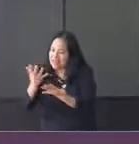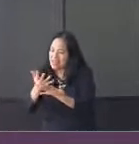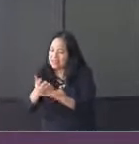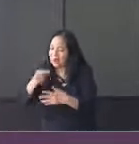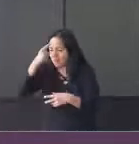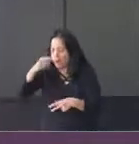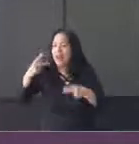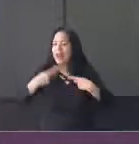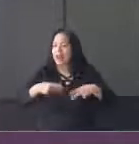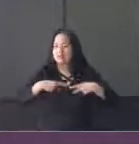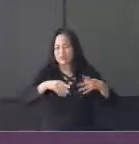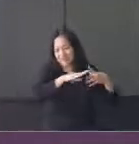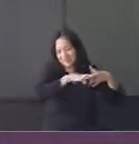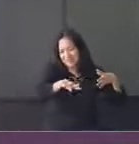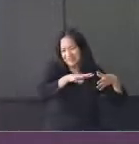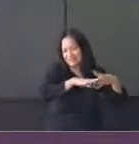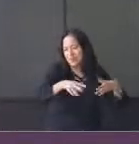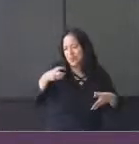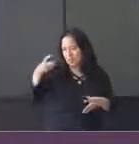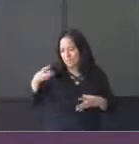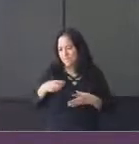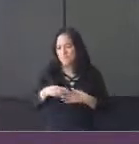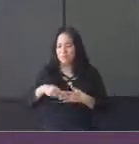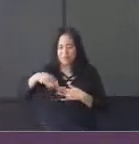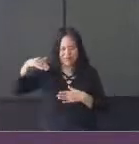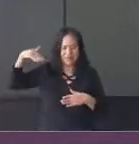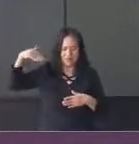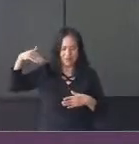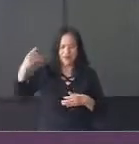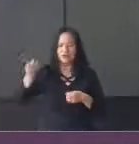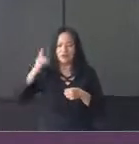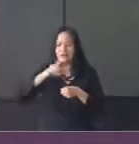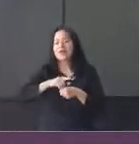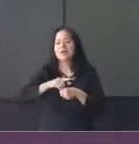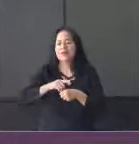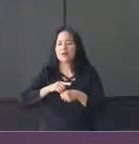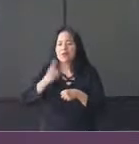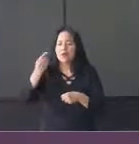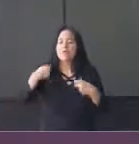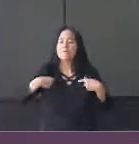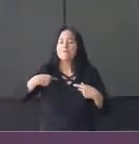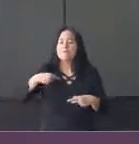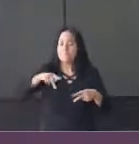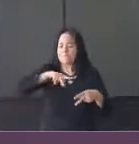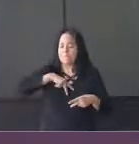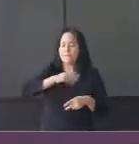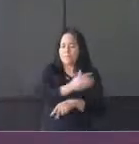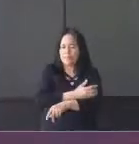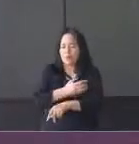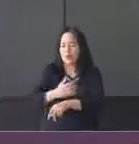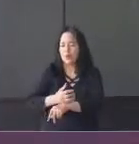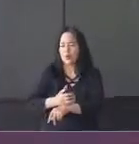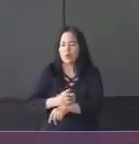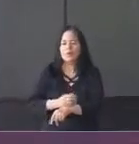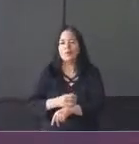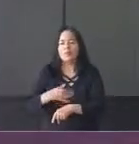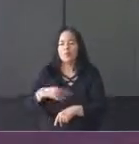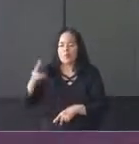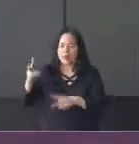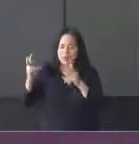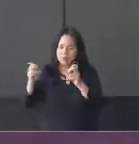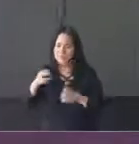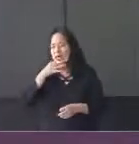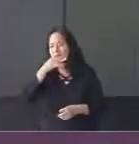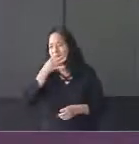the attention of migrants. A few days ago, my colleague Jorge Hidalgo, who is in charge